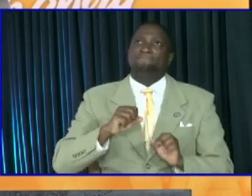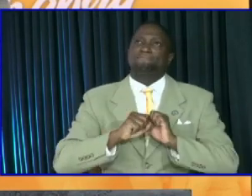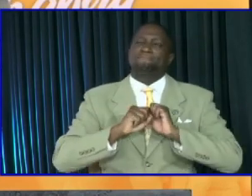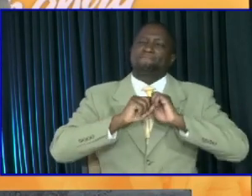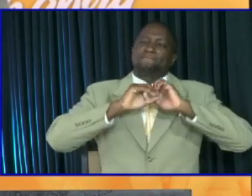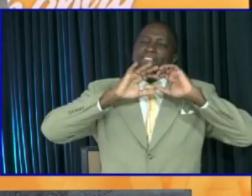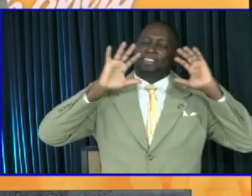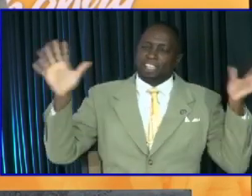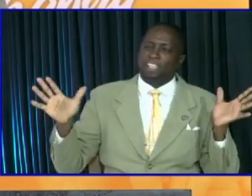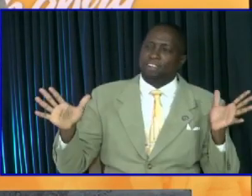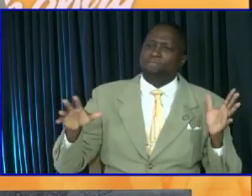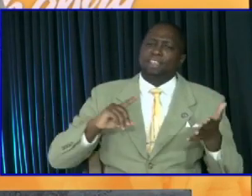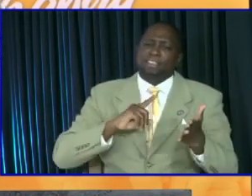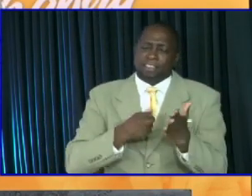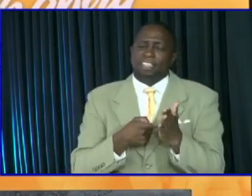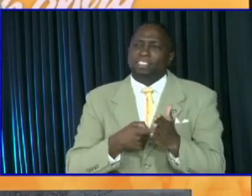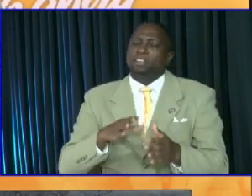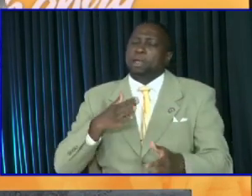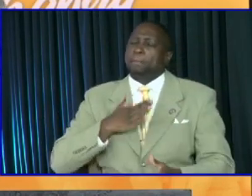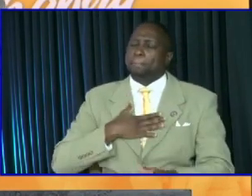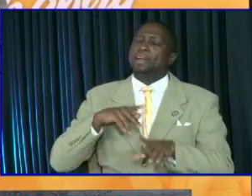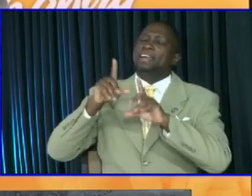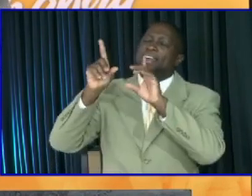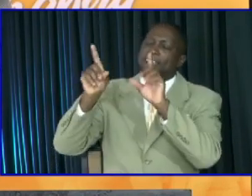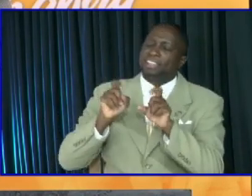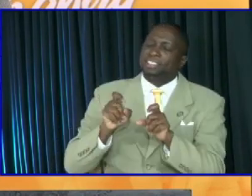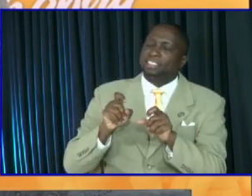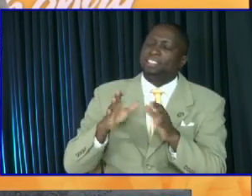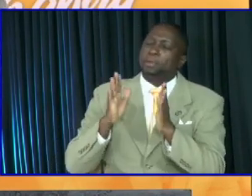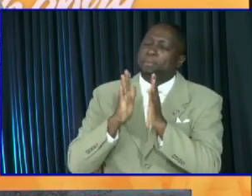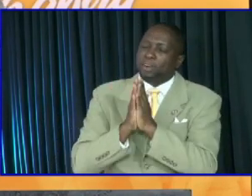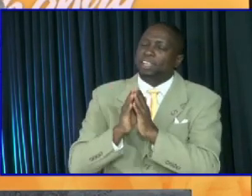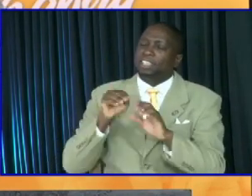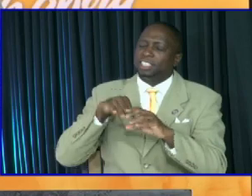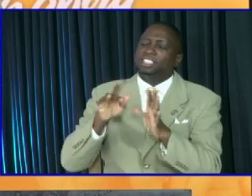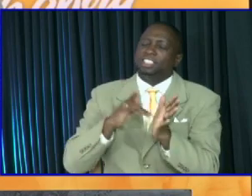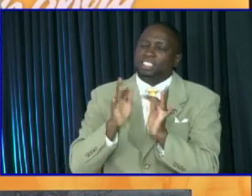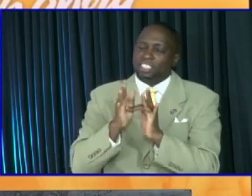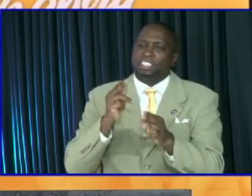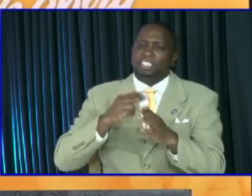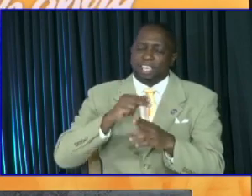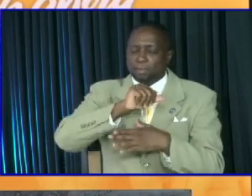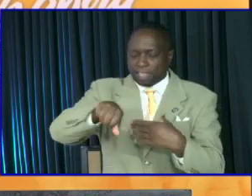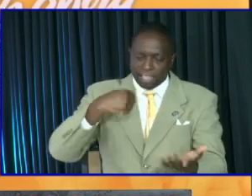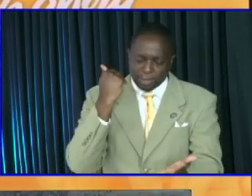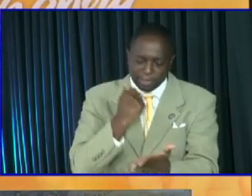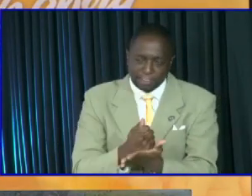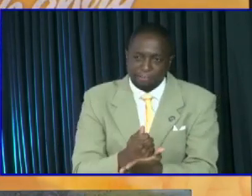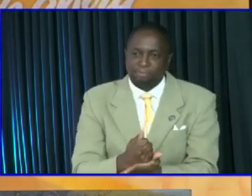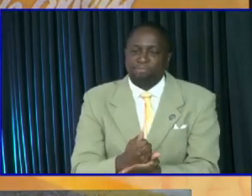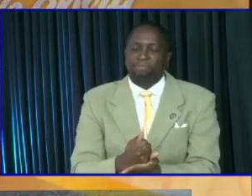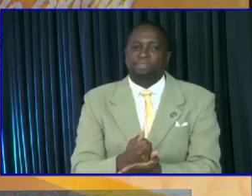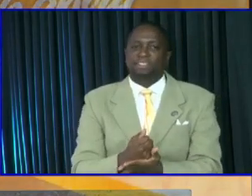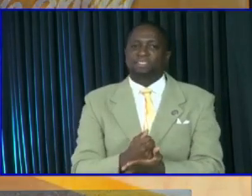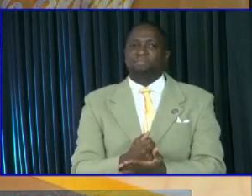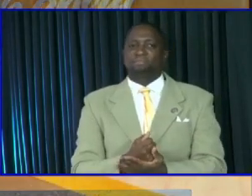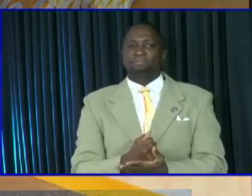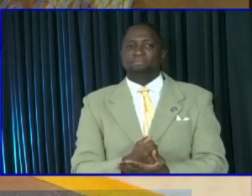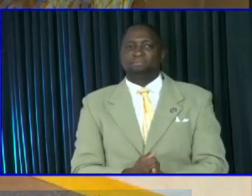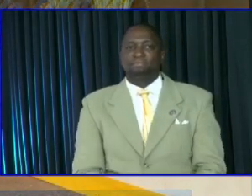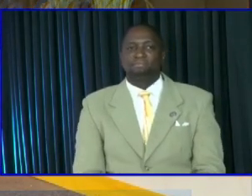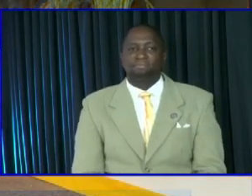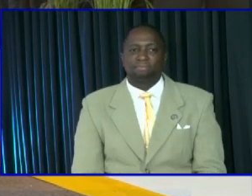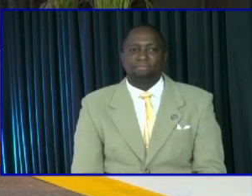simplicity. This is my asking with thanksgiving. In Jesus' name, amen and amen.